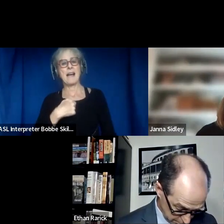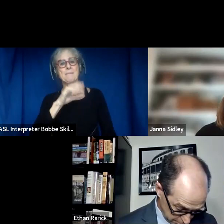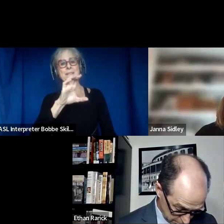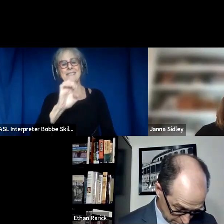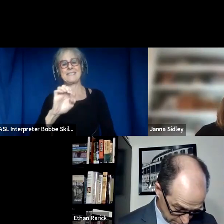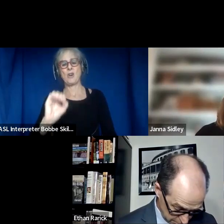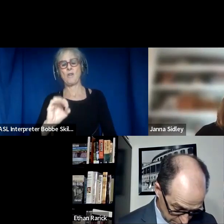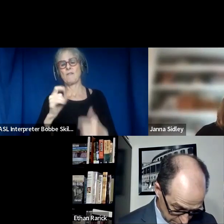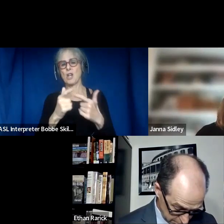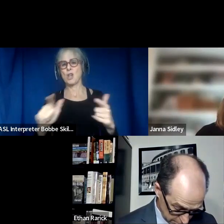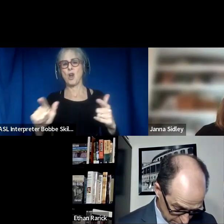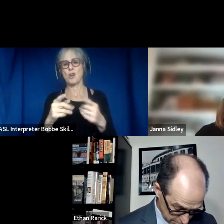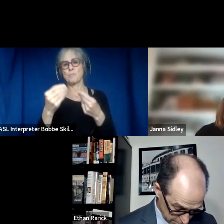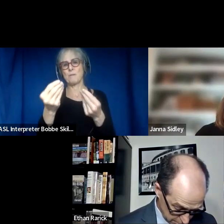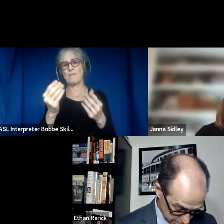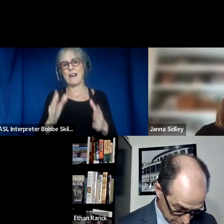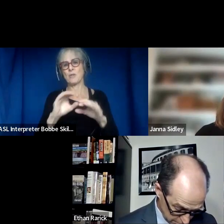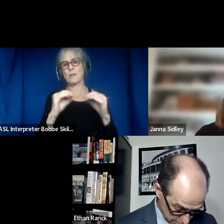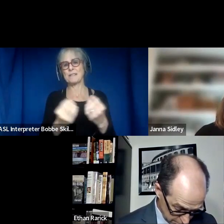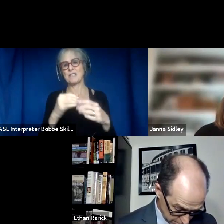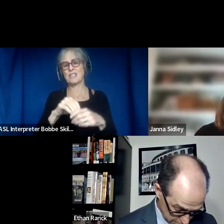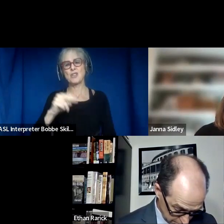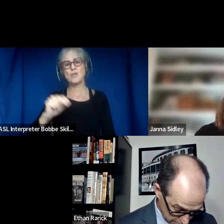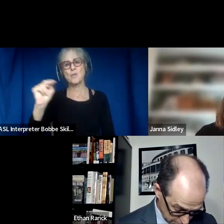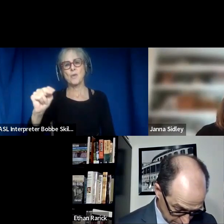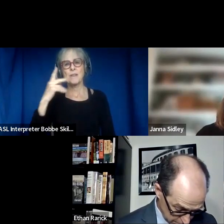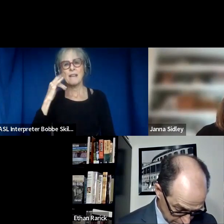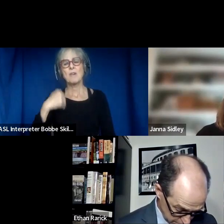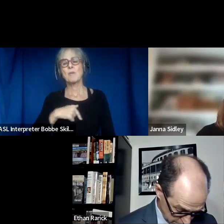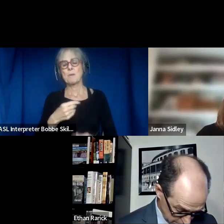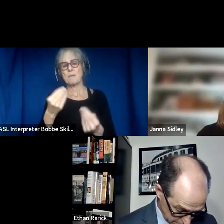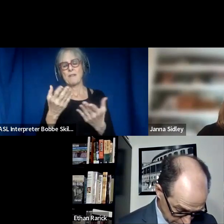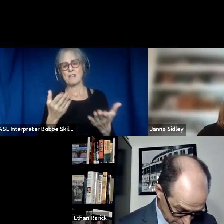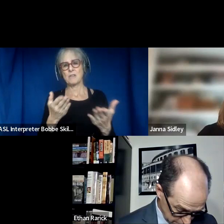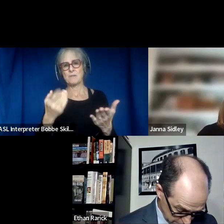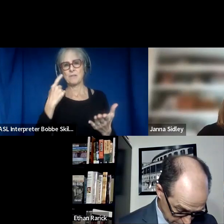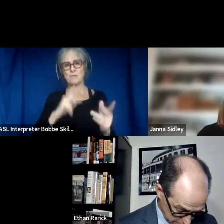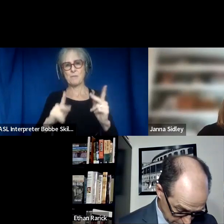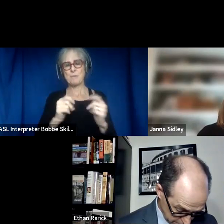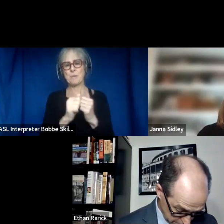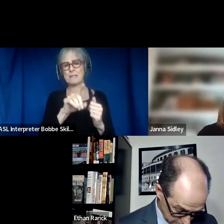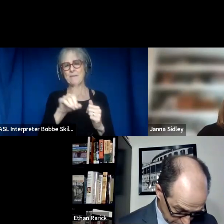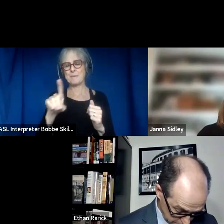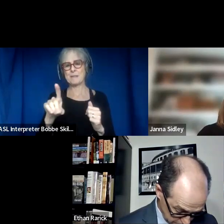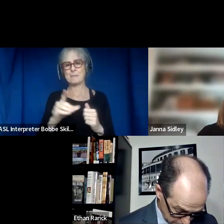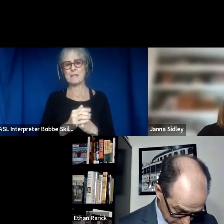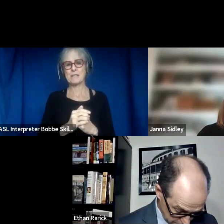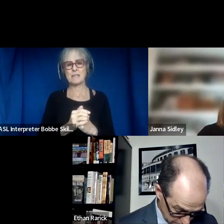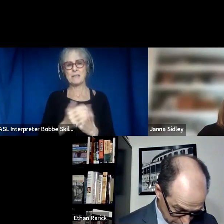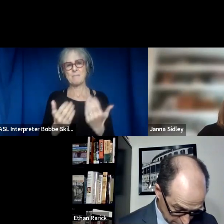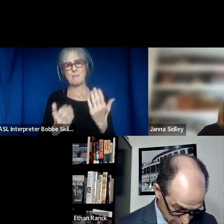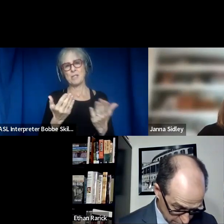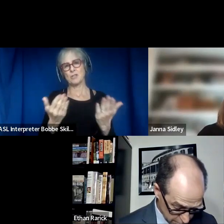of a large provider organization here in Northern California. We provide services for people with developmental disabilities. We probably serve